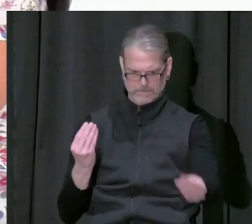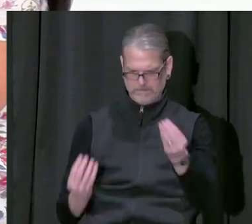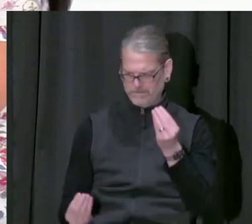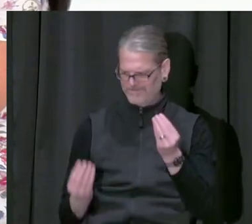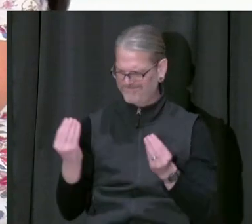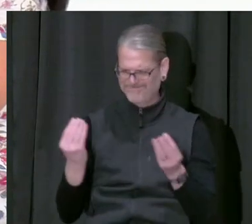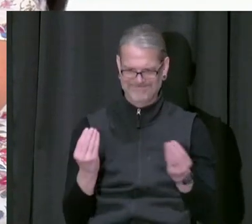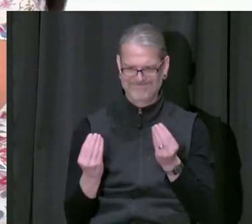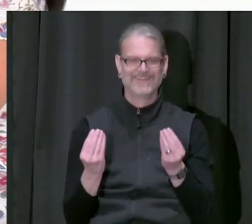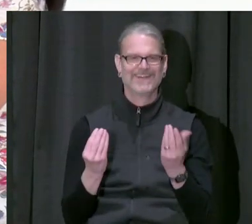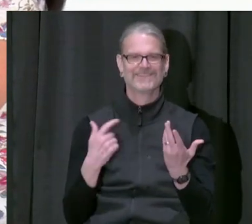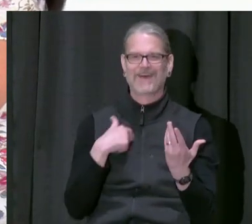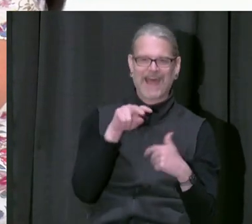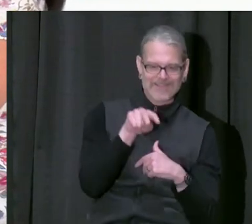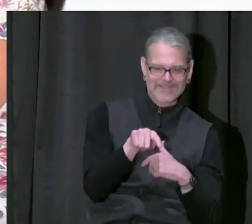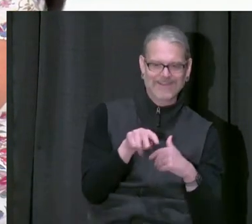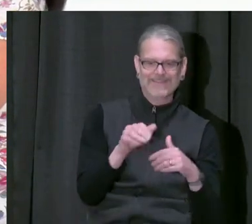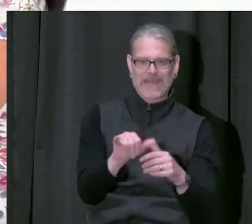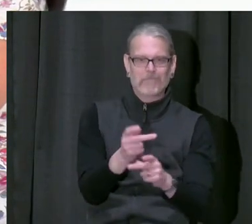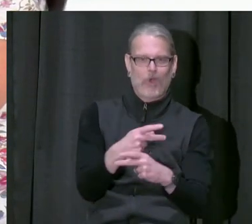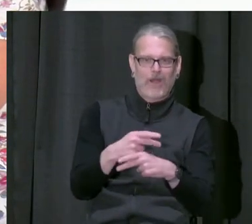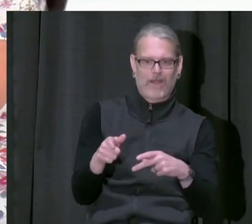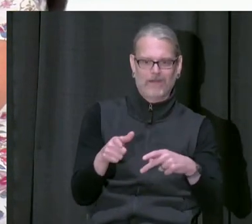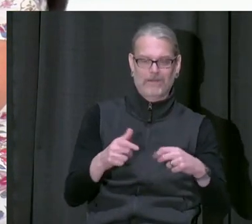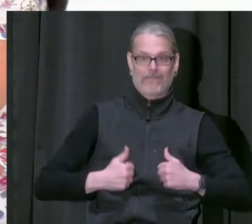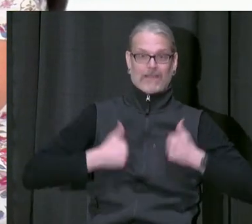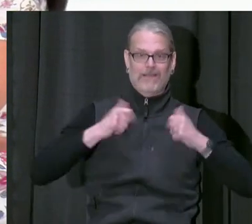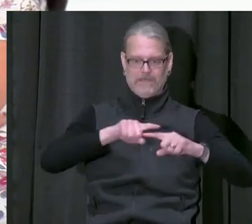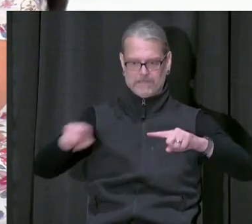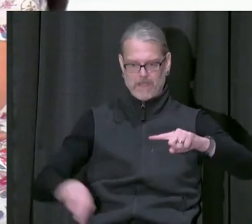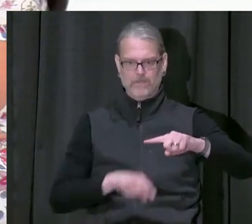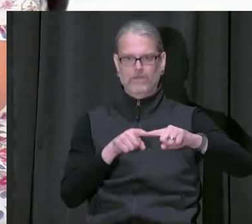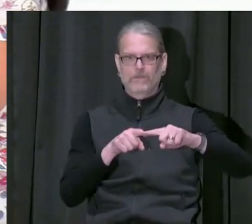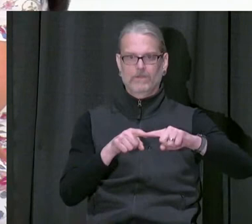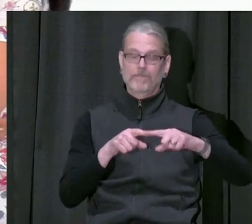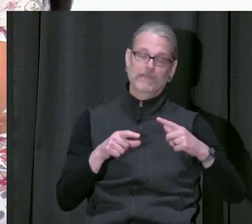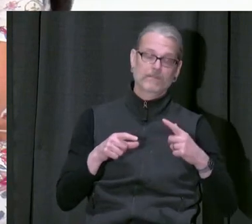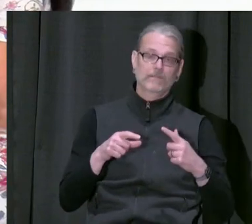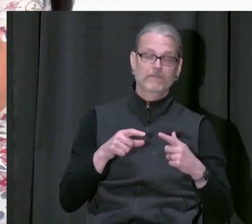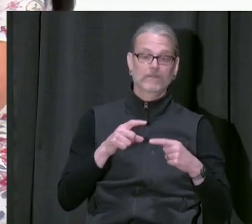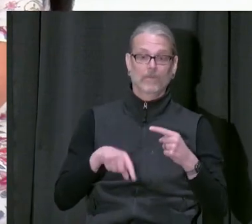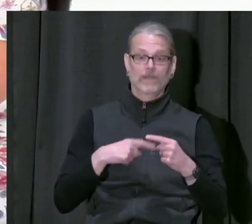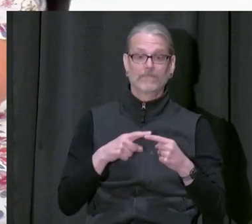the product development lifecycle and figured out, you know, you fix anything